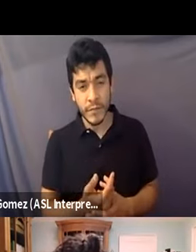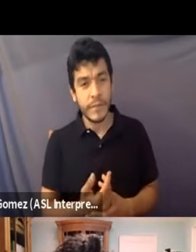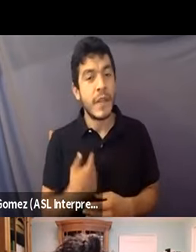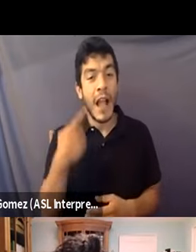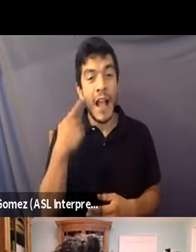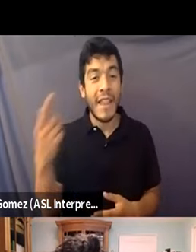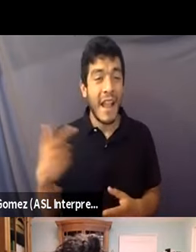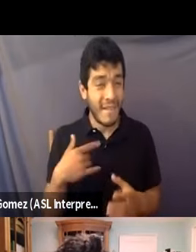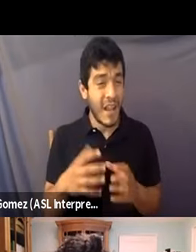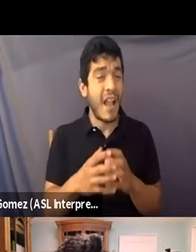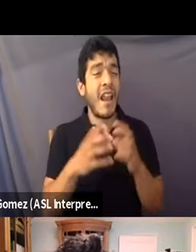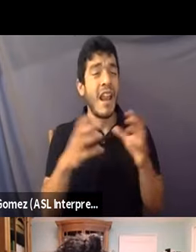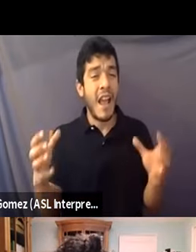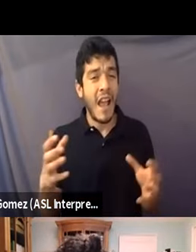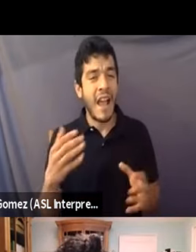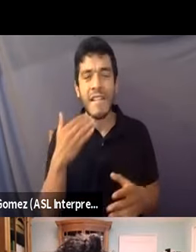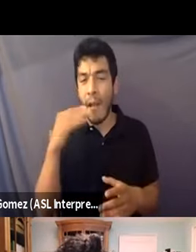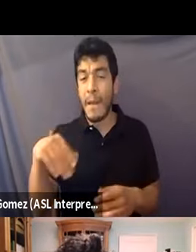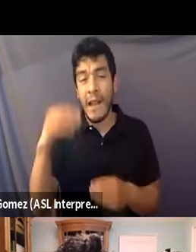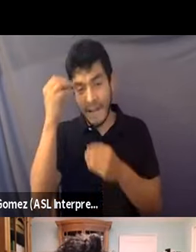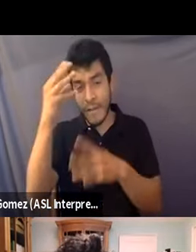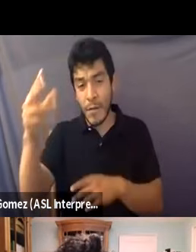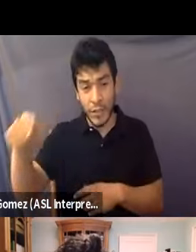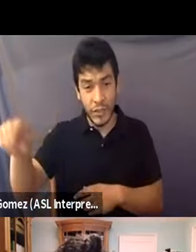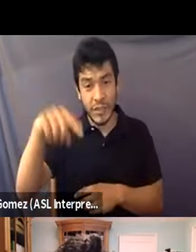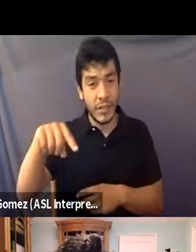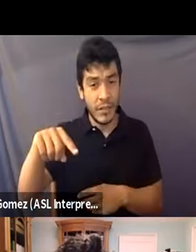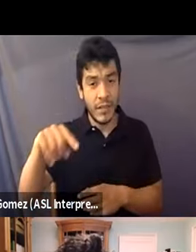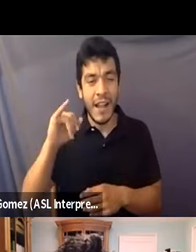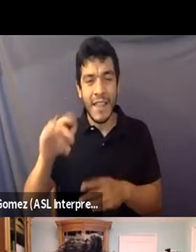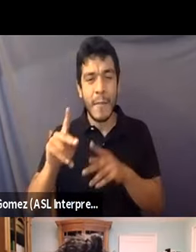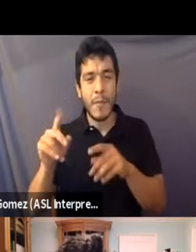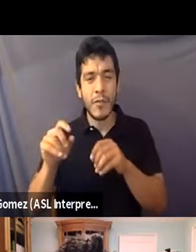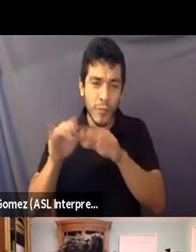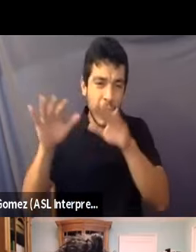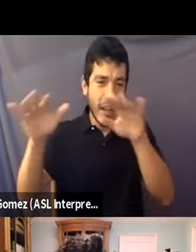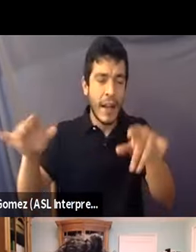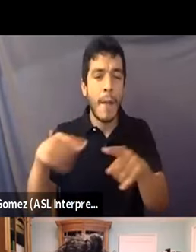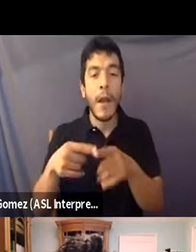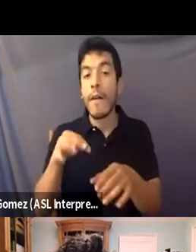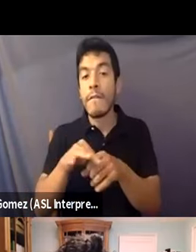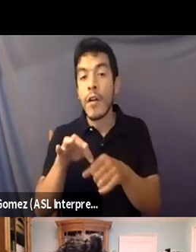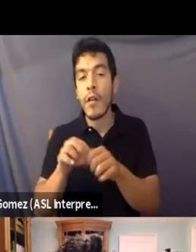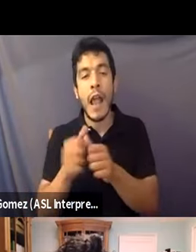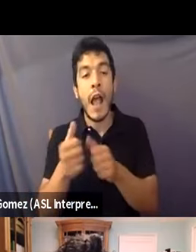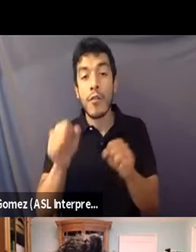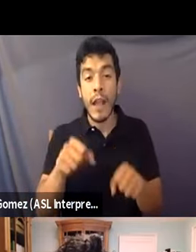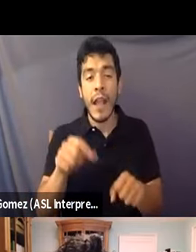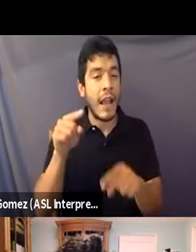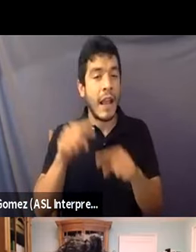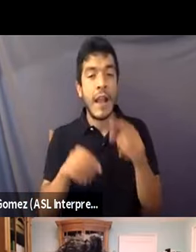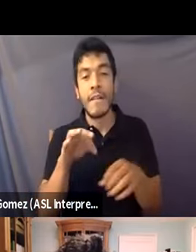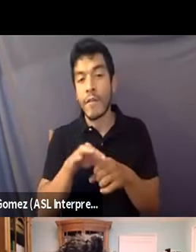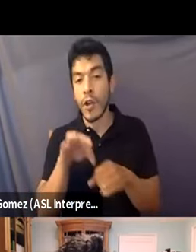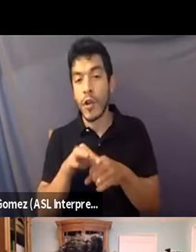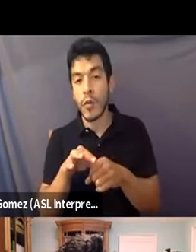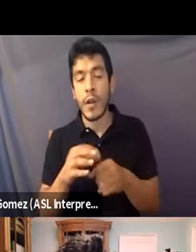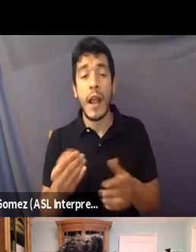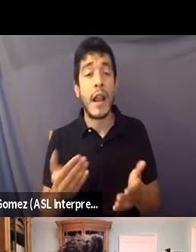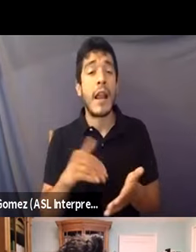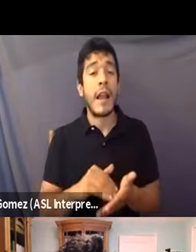of misinformation that is being put out about voting and how you can and cannot vote. And given the